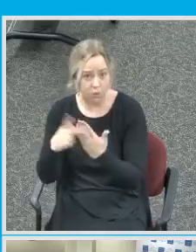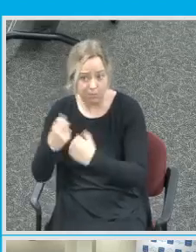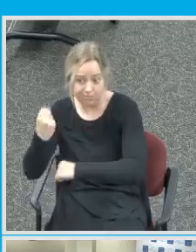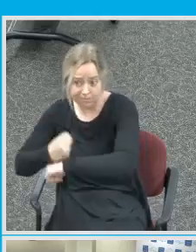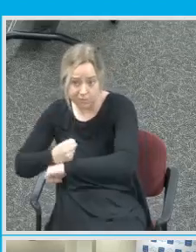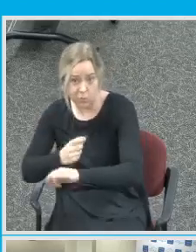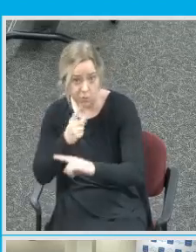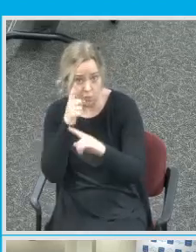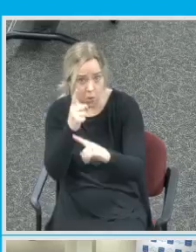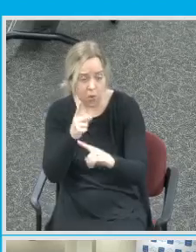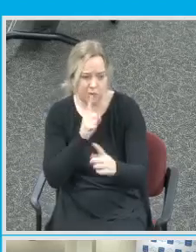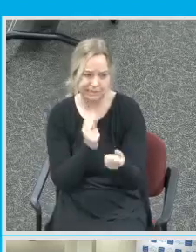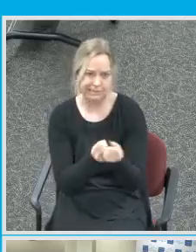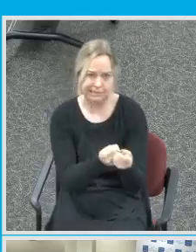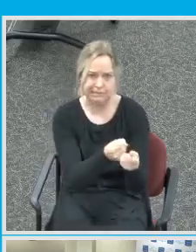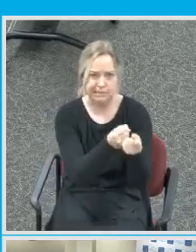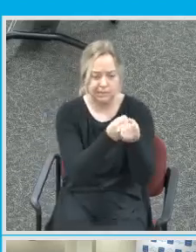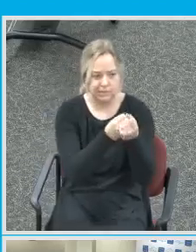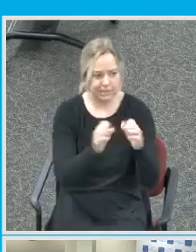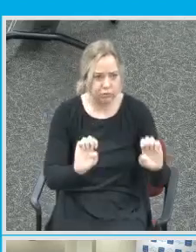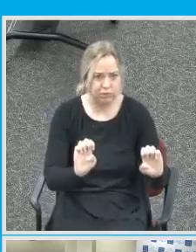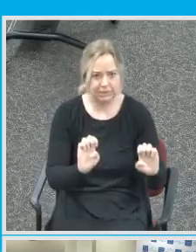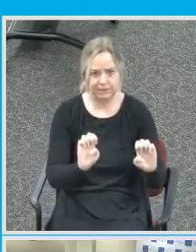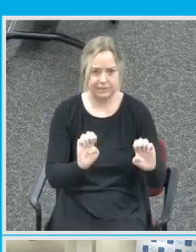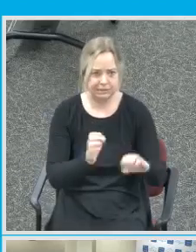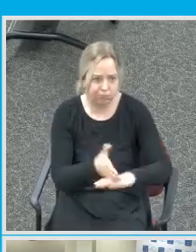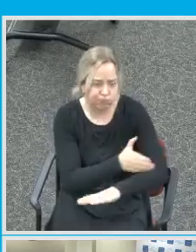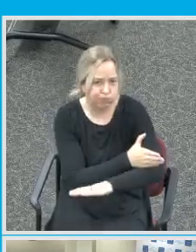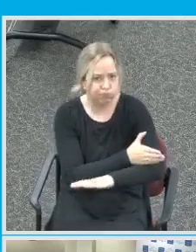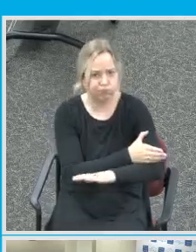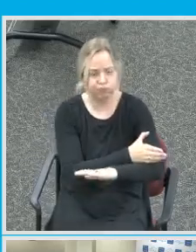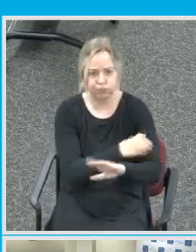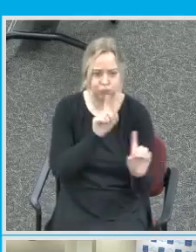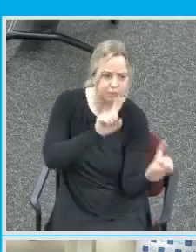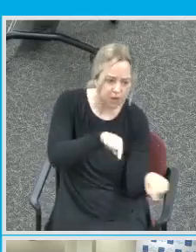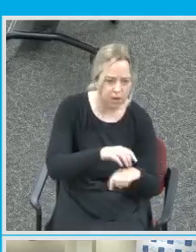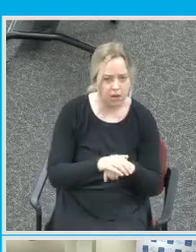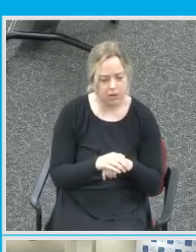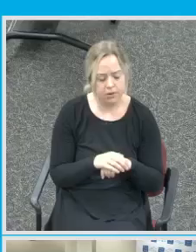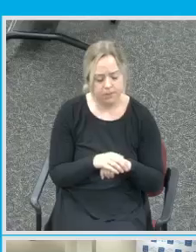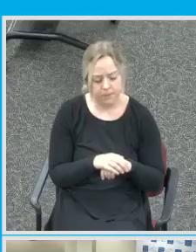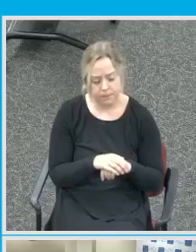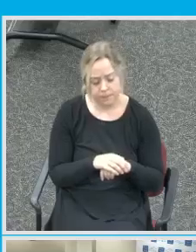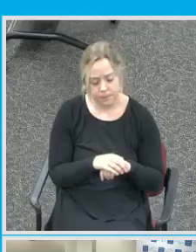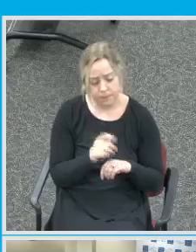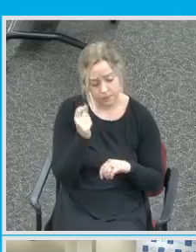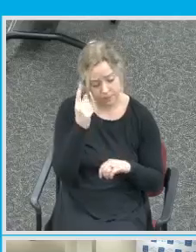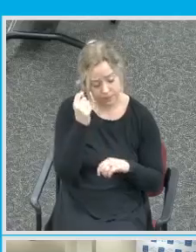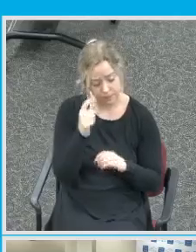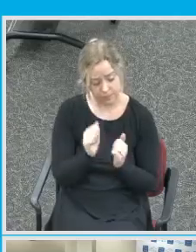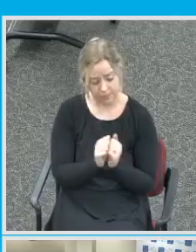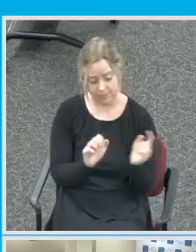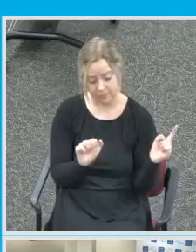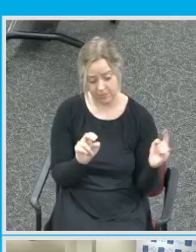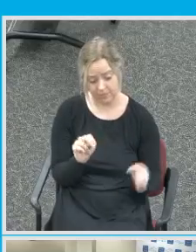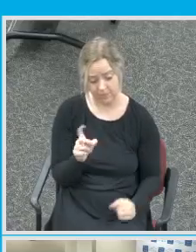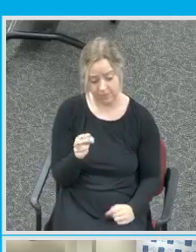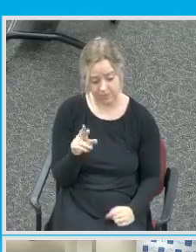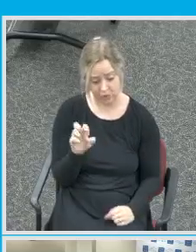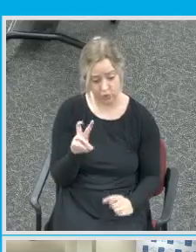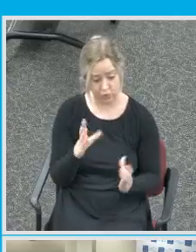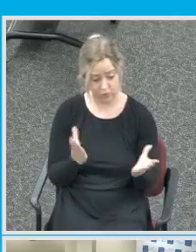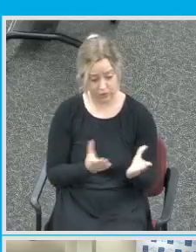scale up and address whatever the emergency is. And so it's key to be nimble in that. And with Andrew being here, I just